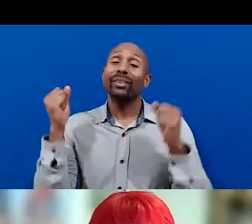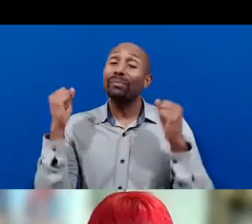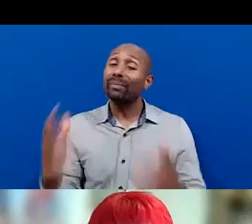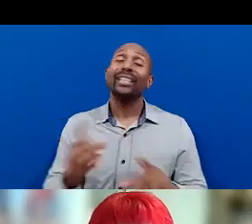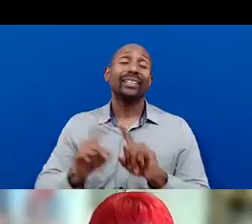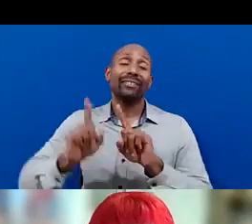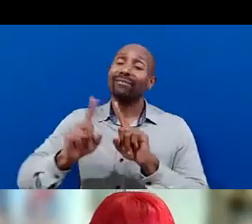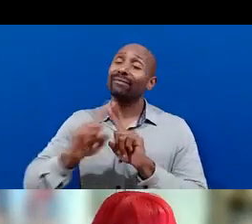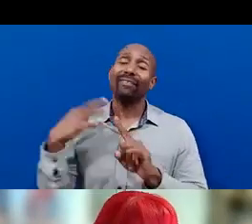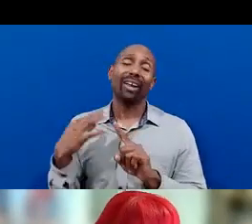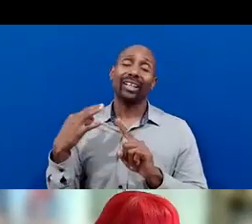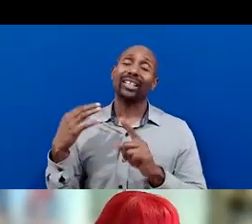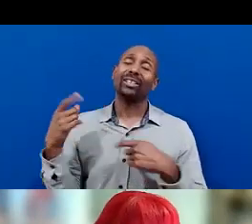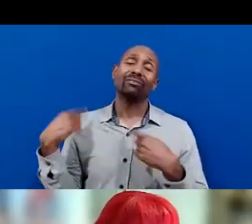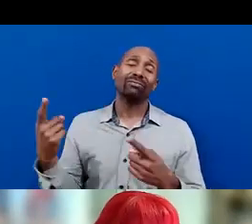that,